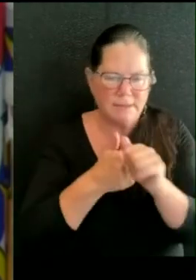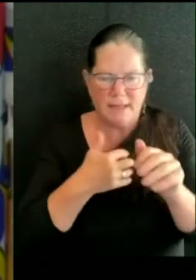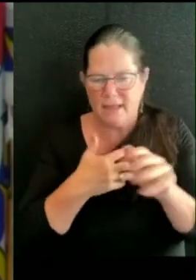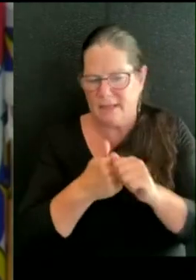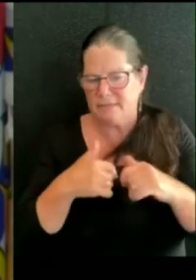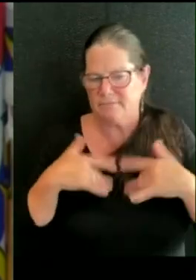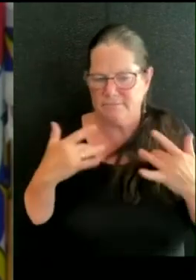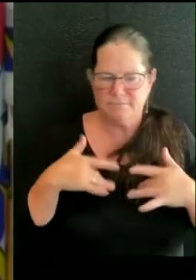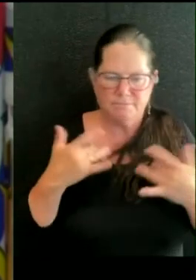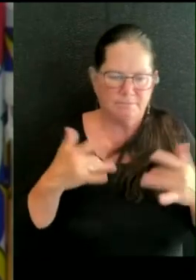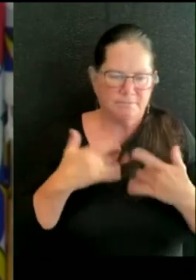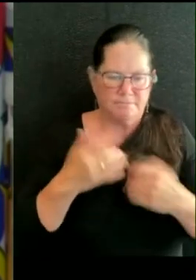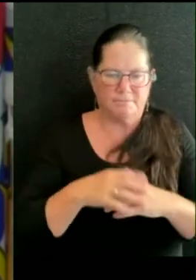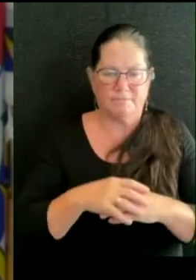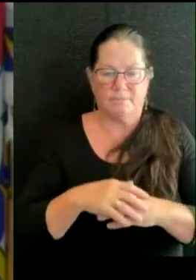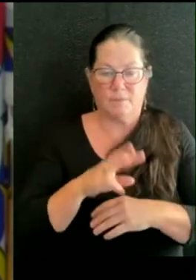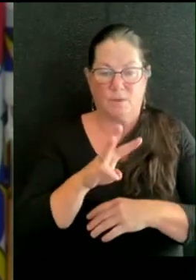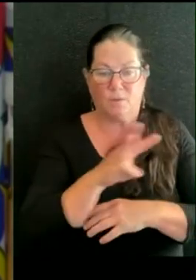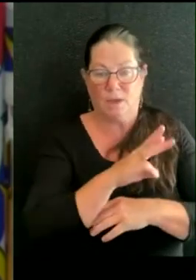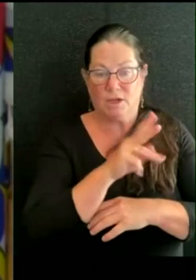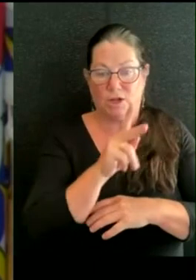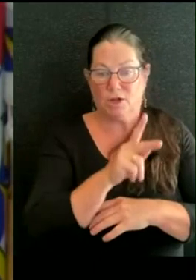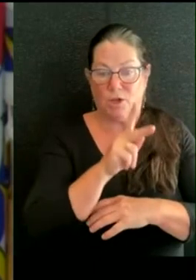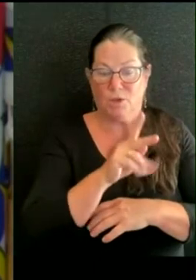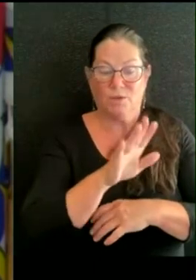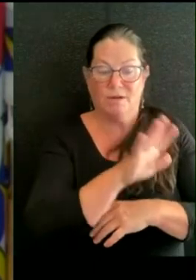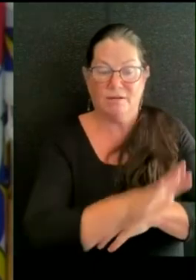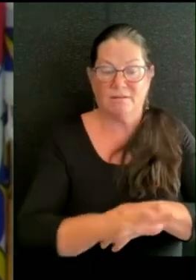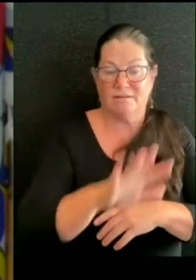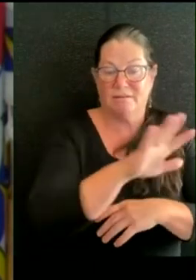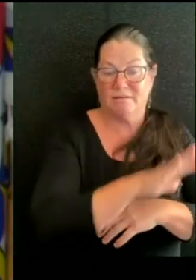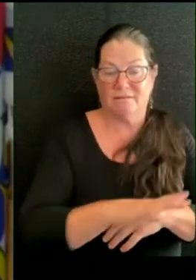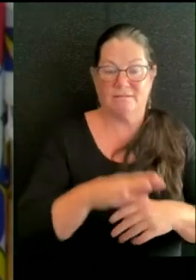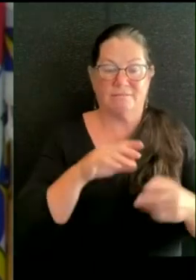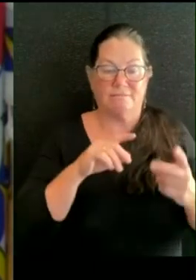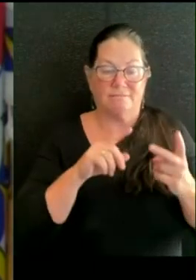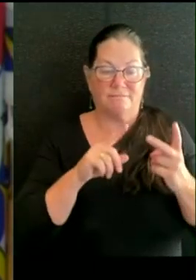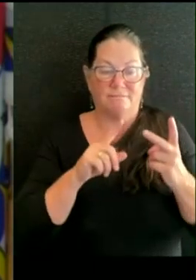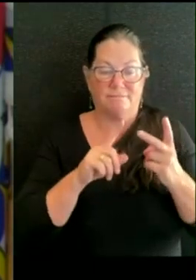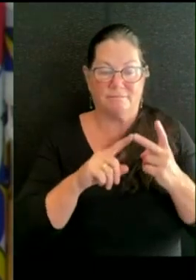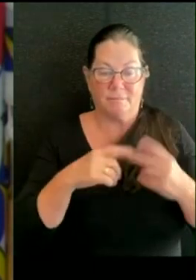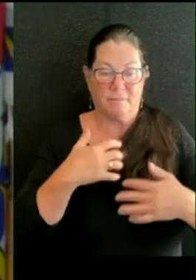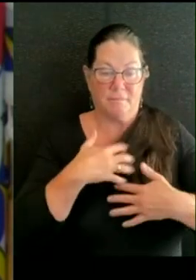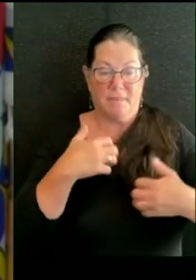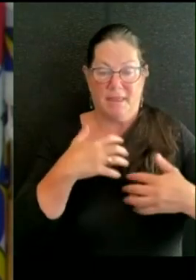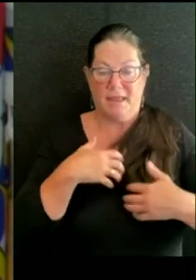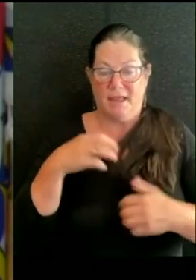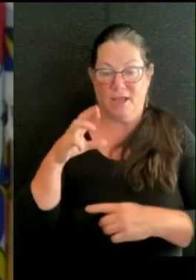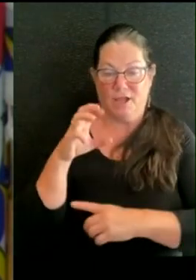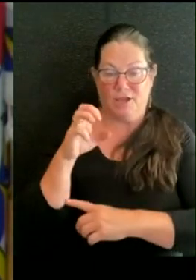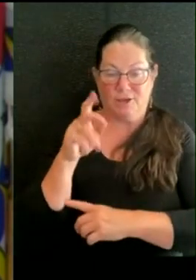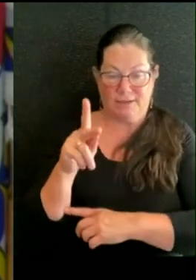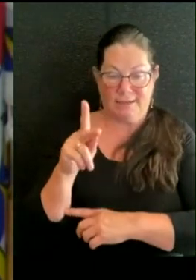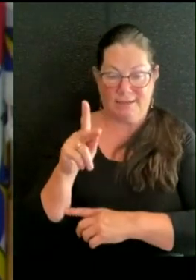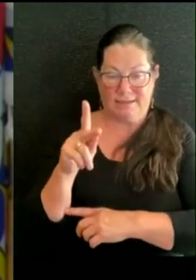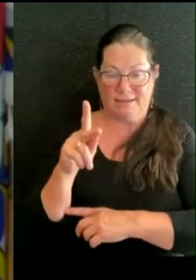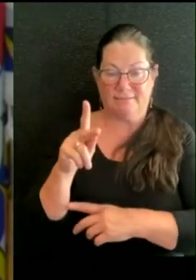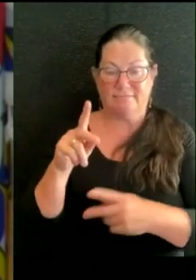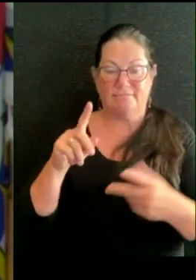Estates, properties with access from Bear Creek, Maine, and neighborhoods along West Side Road.